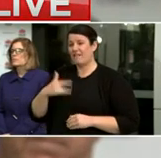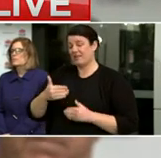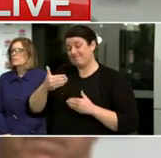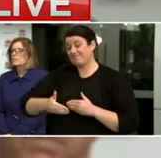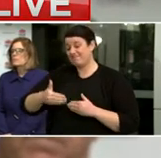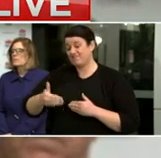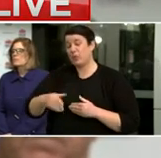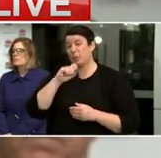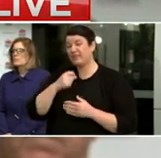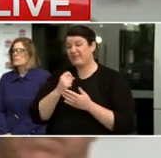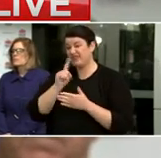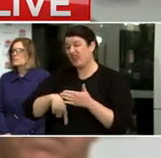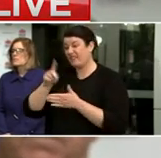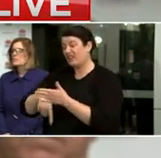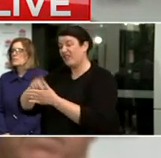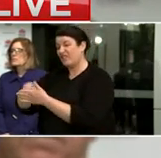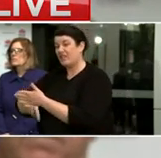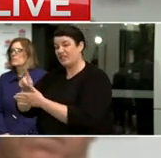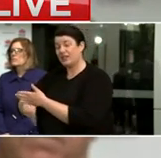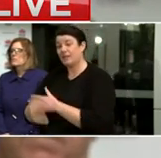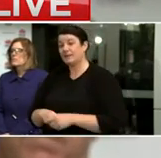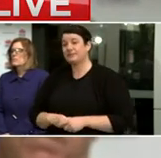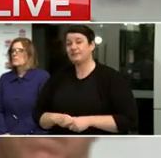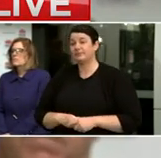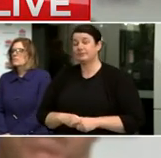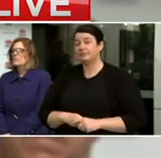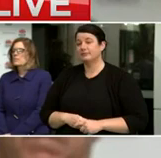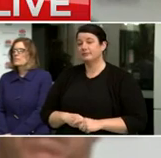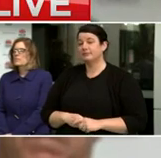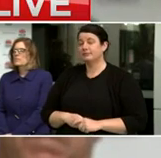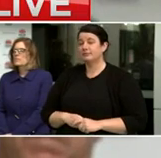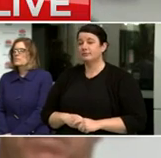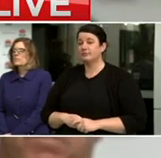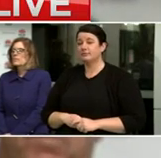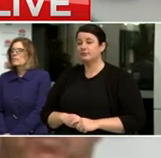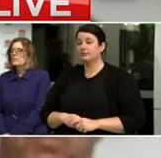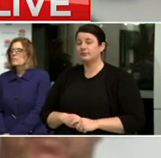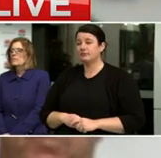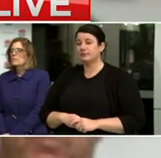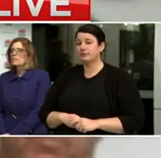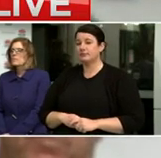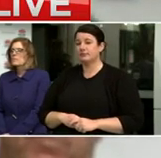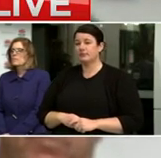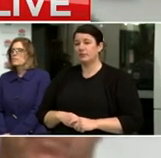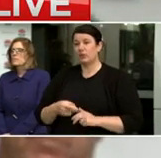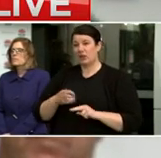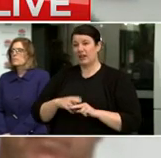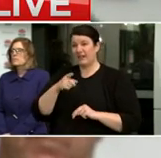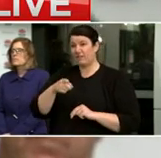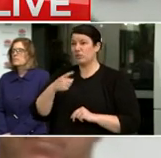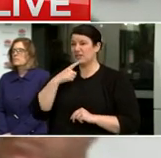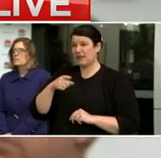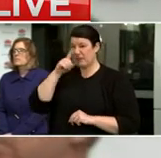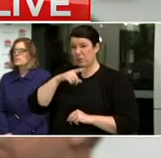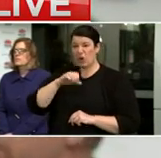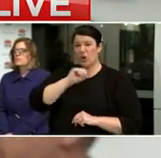some of these fines. If you had have said some time ago when this crisis started that people would go out and cough